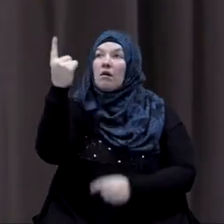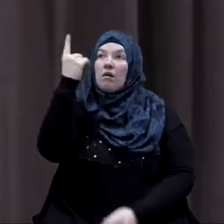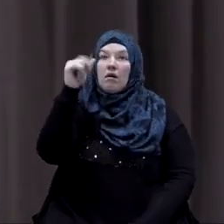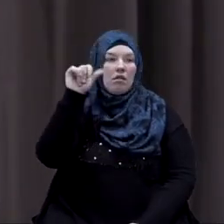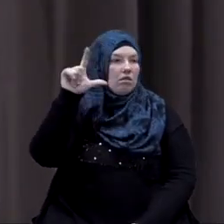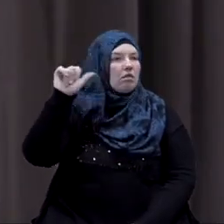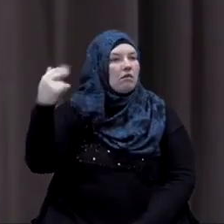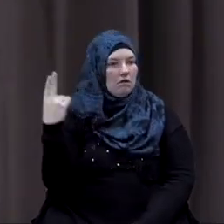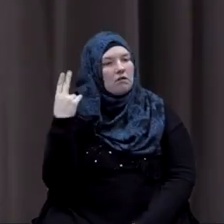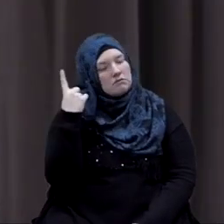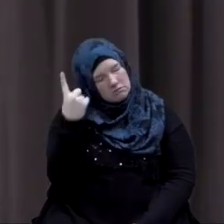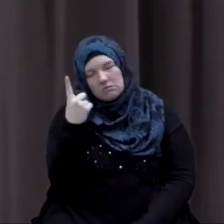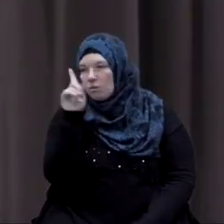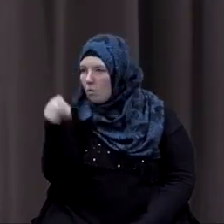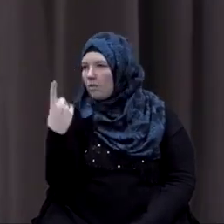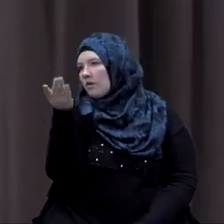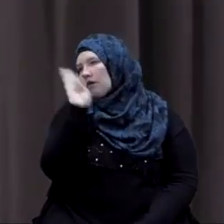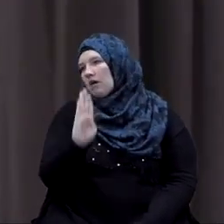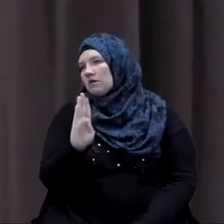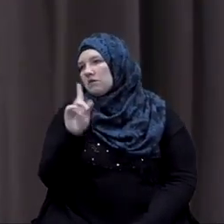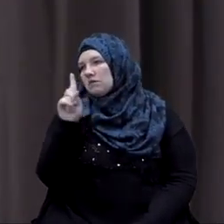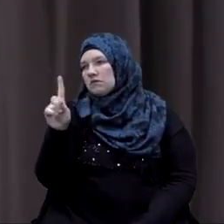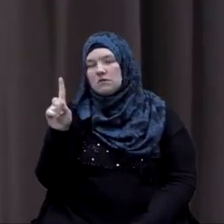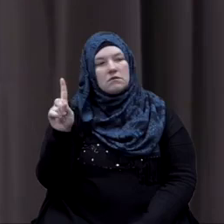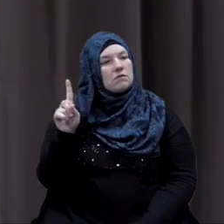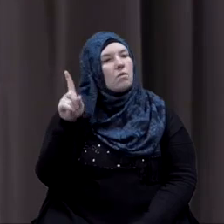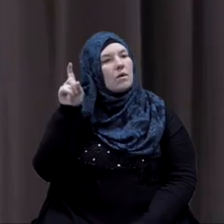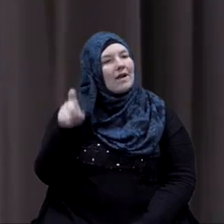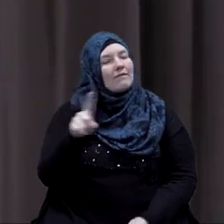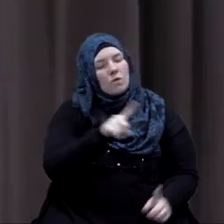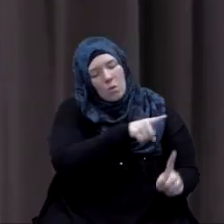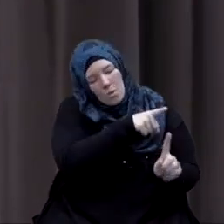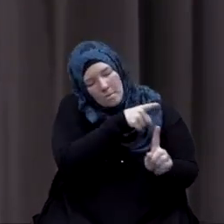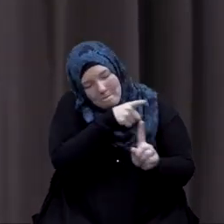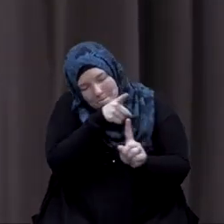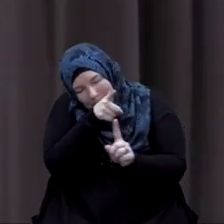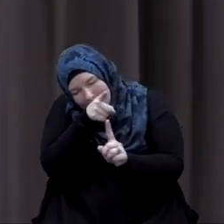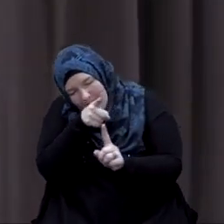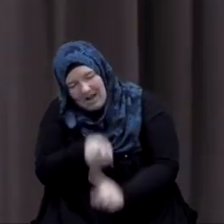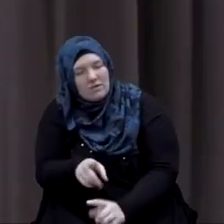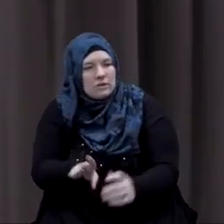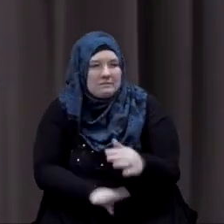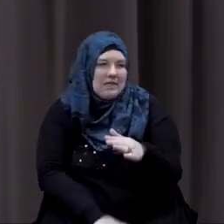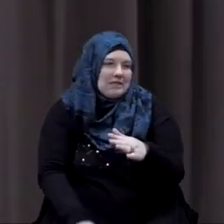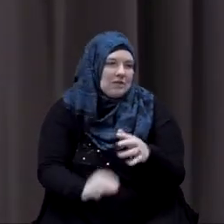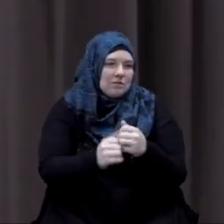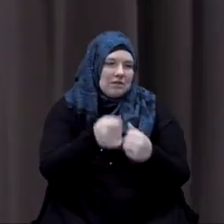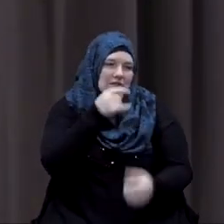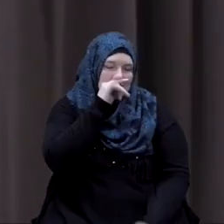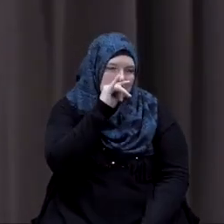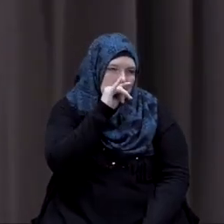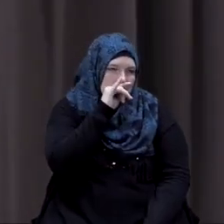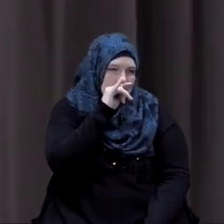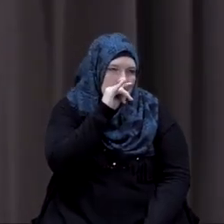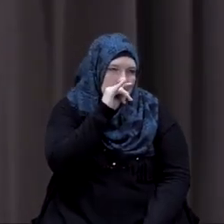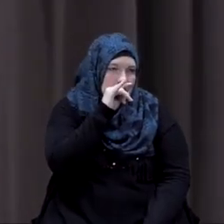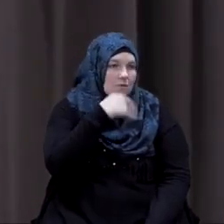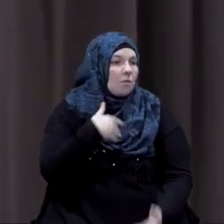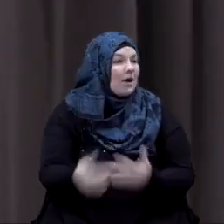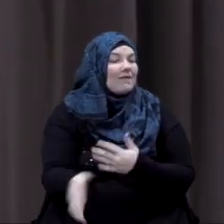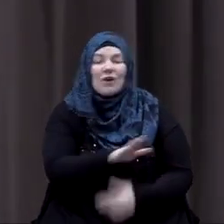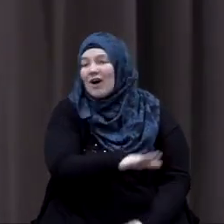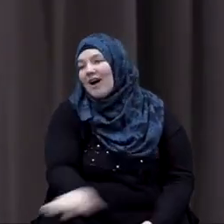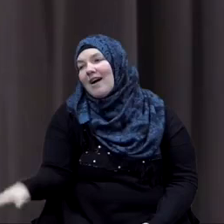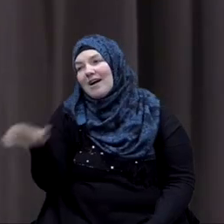Allah. Allah is the only God. We need to go back to those basics with our kids, whatever their age